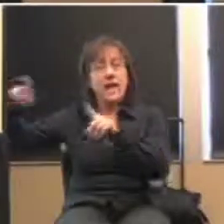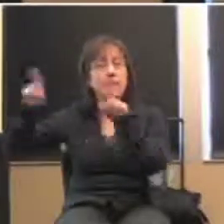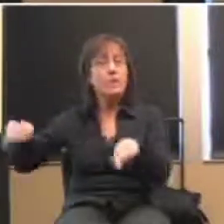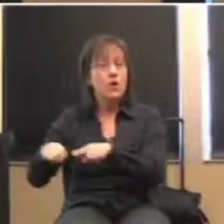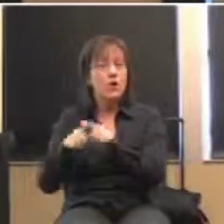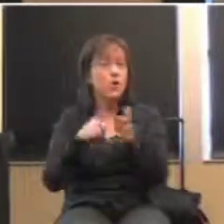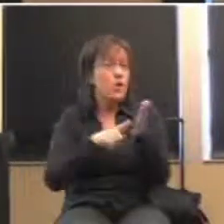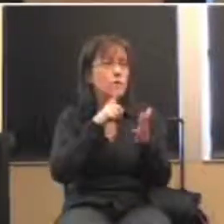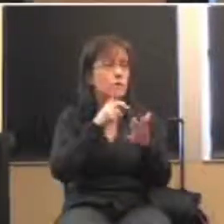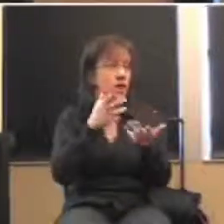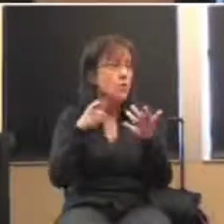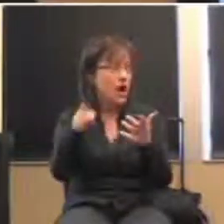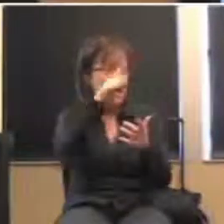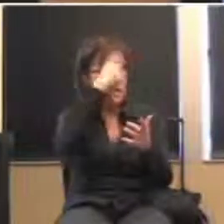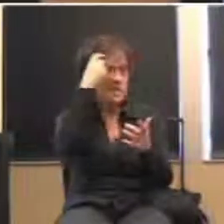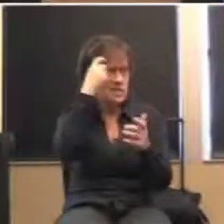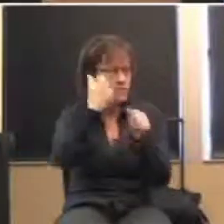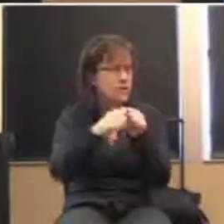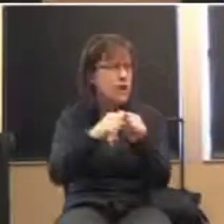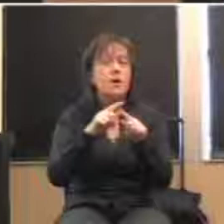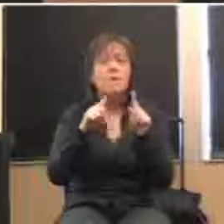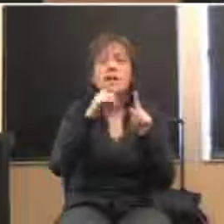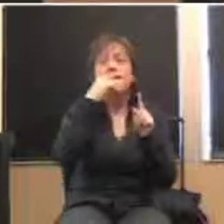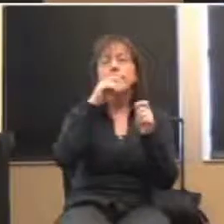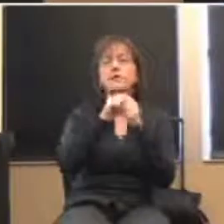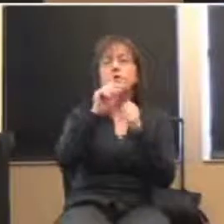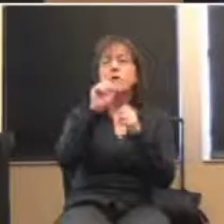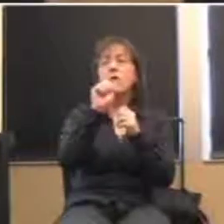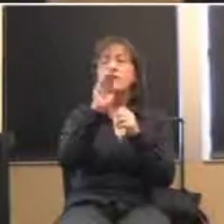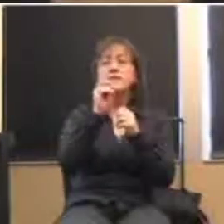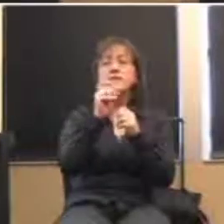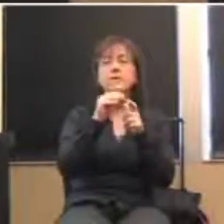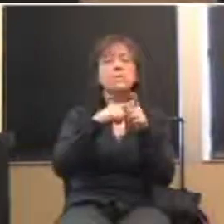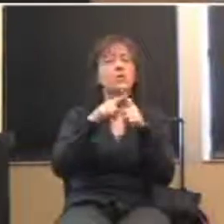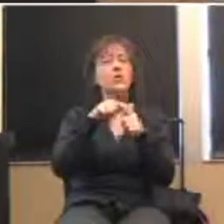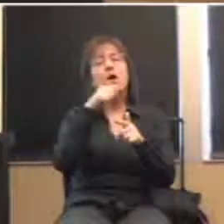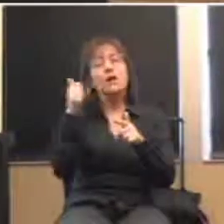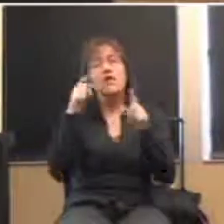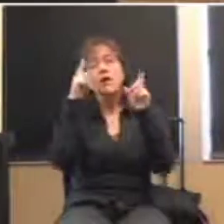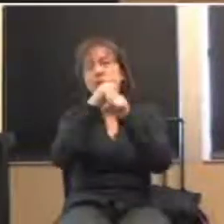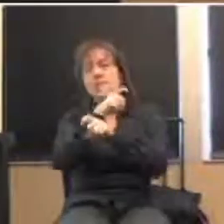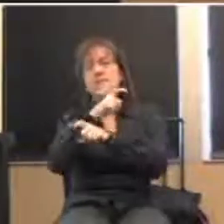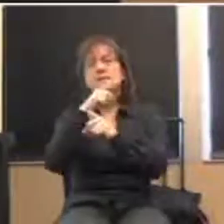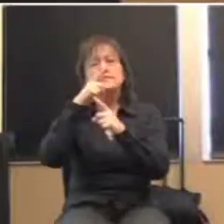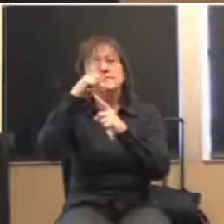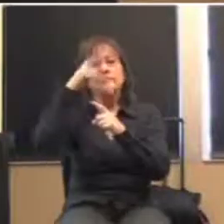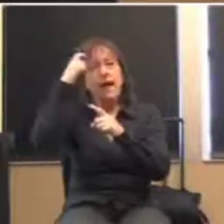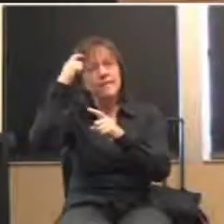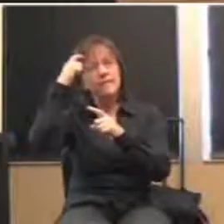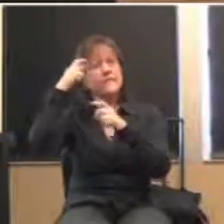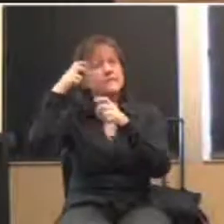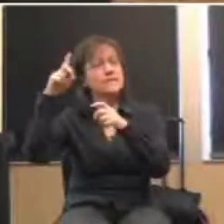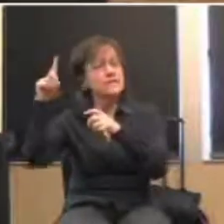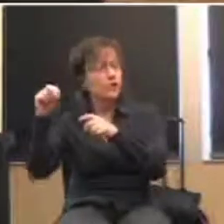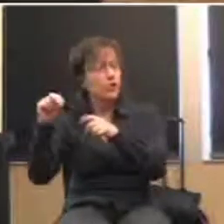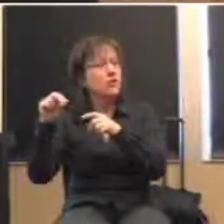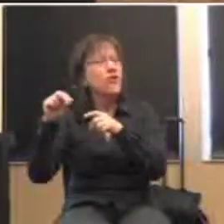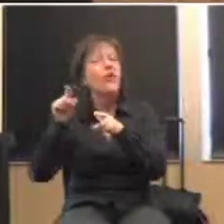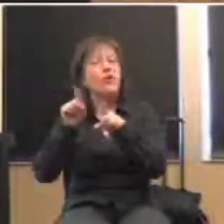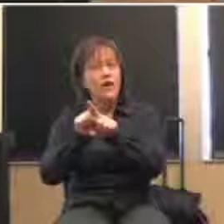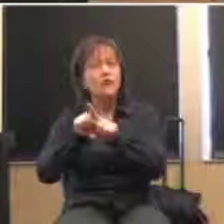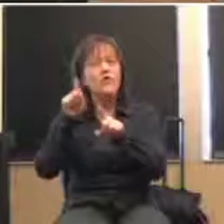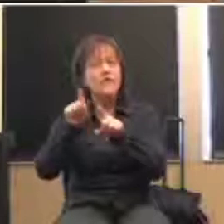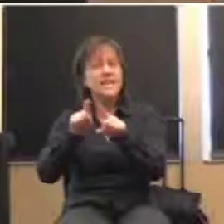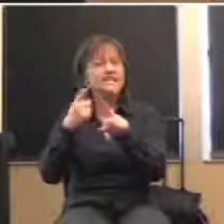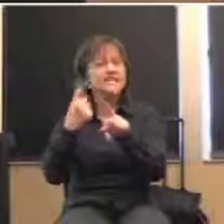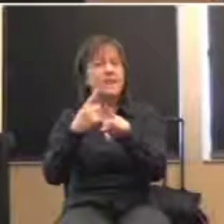really want them to get, but our kids with autism or other complex cognitive disorders also need salience